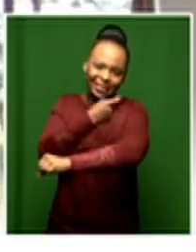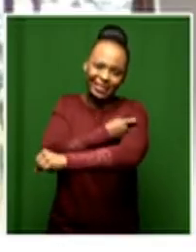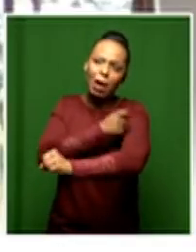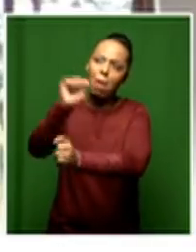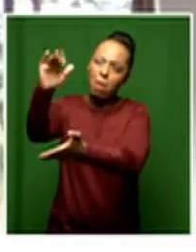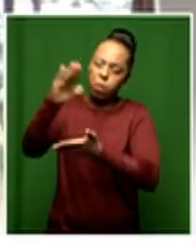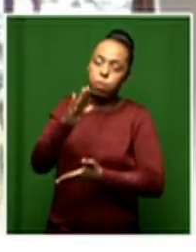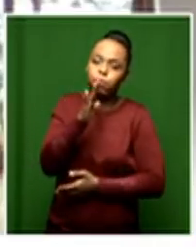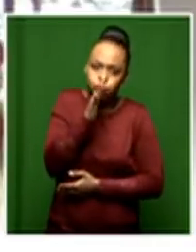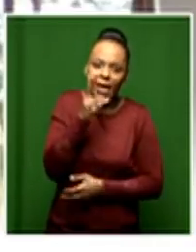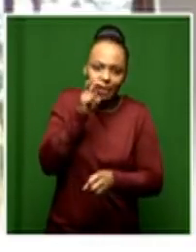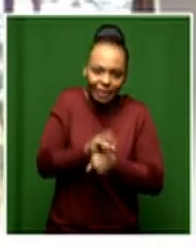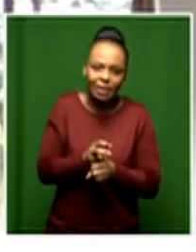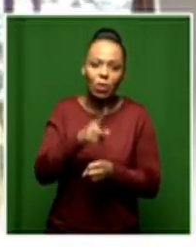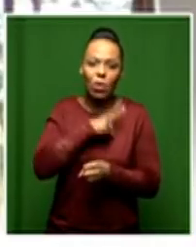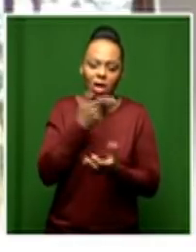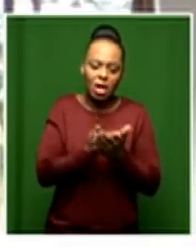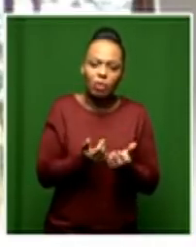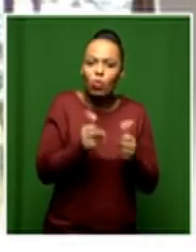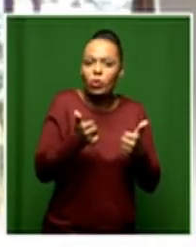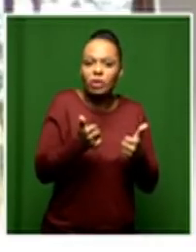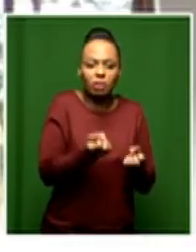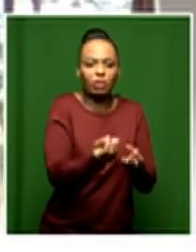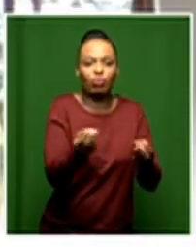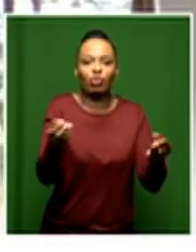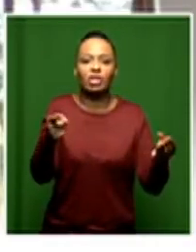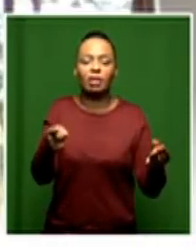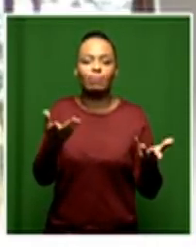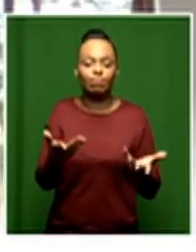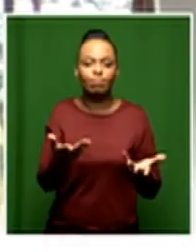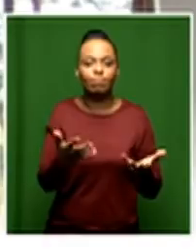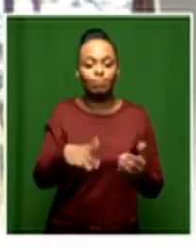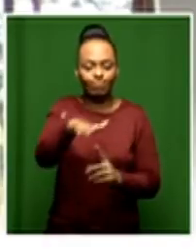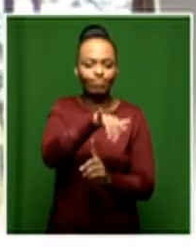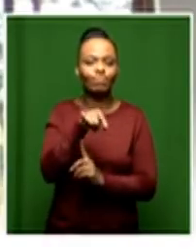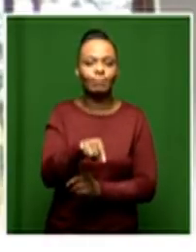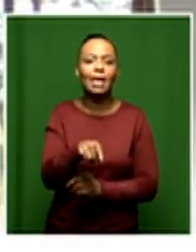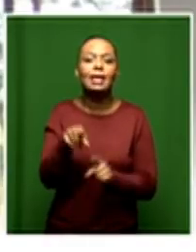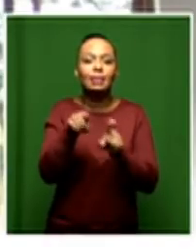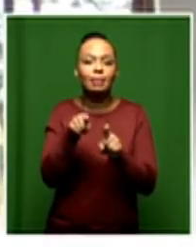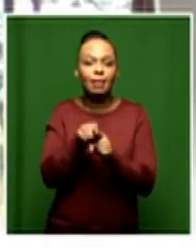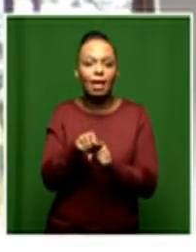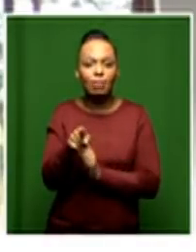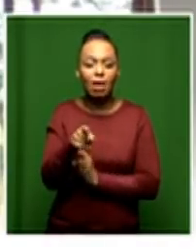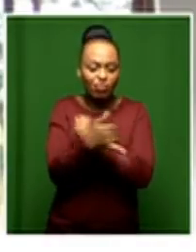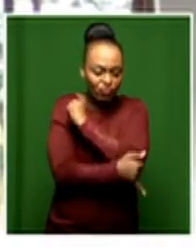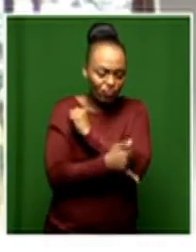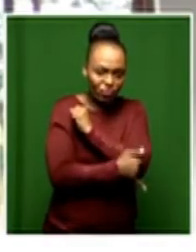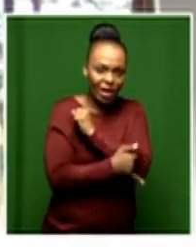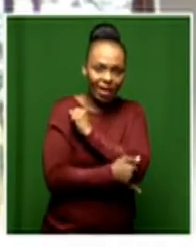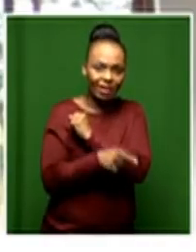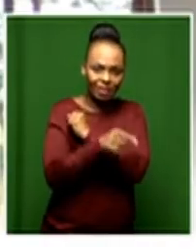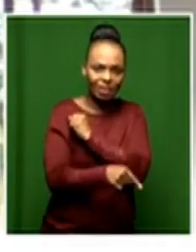South Africa would have good distribution channels. One, show the world, we went from a country that